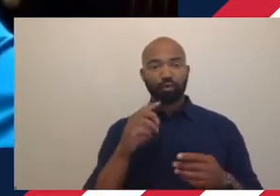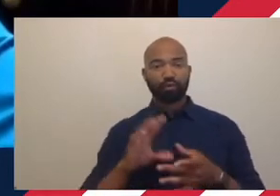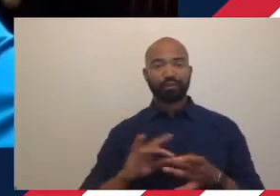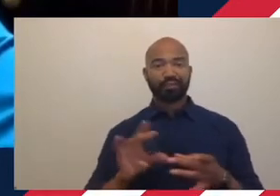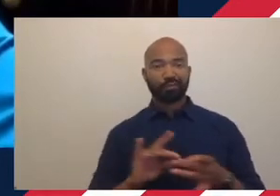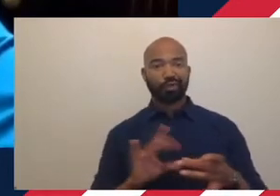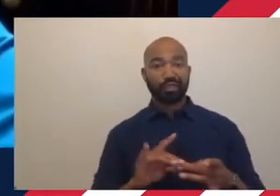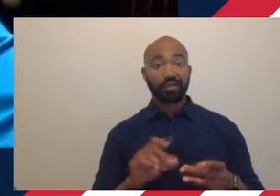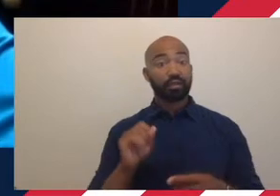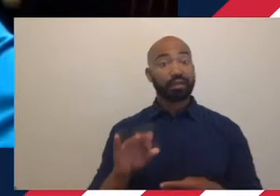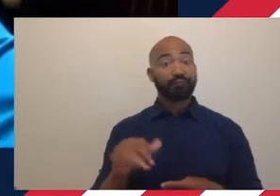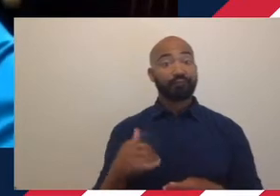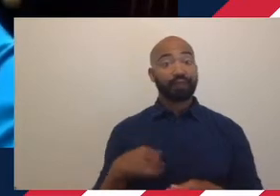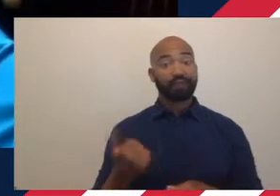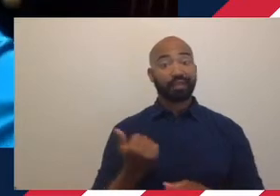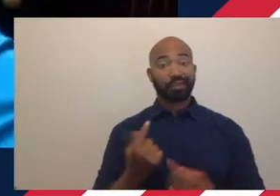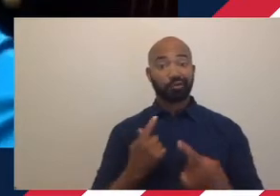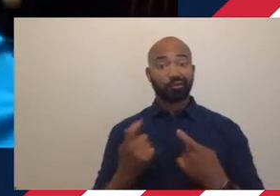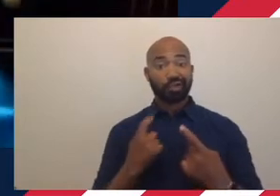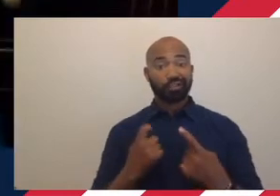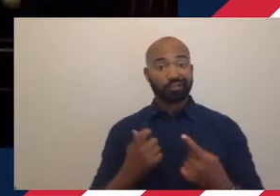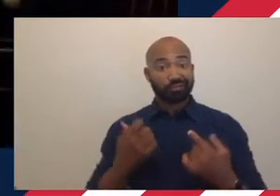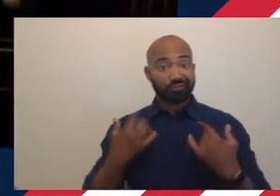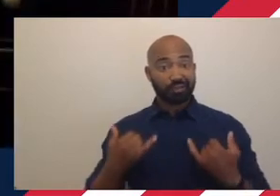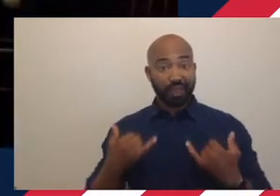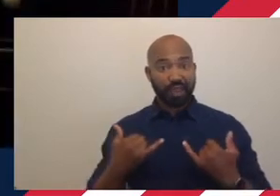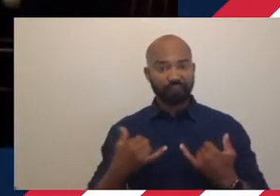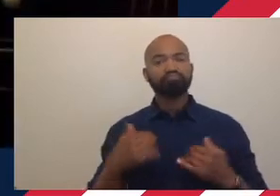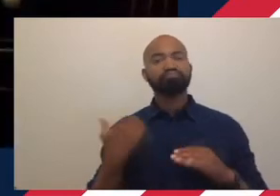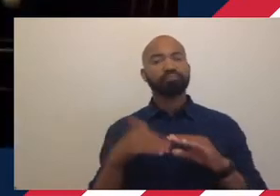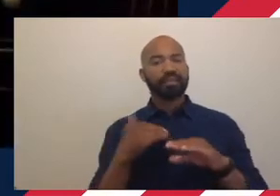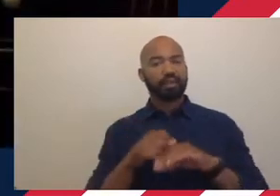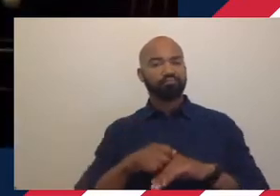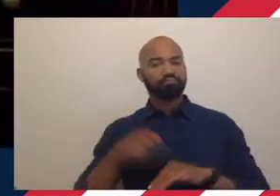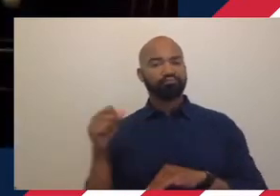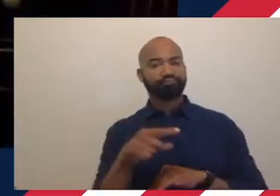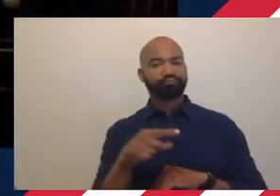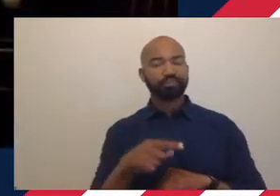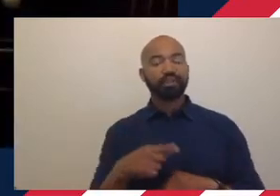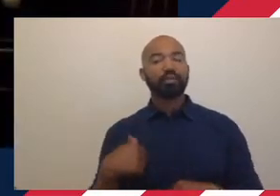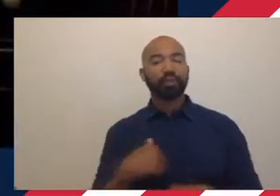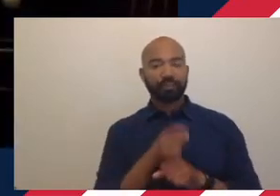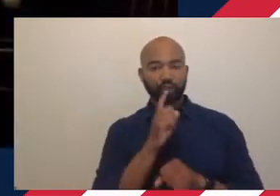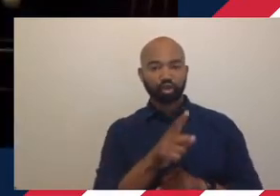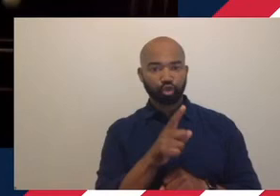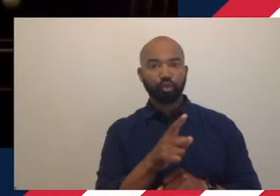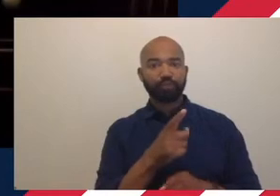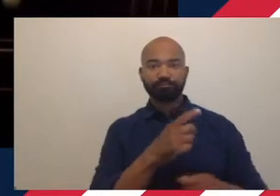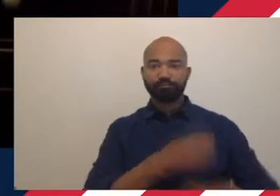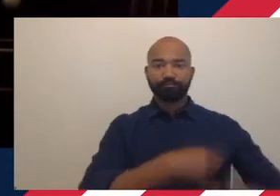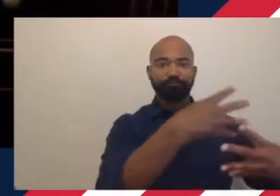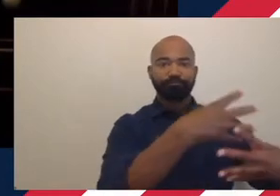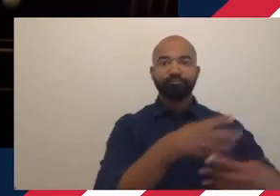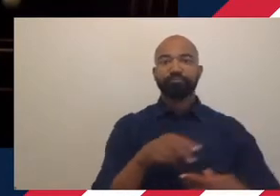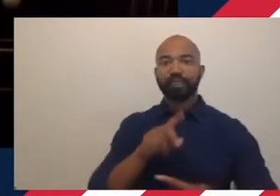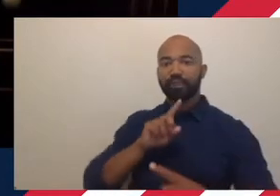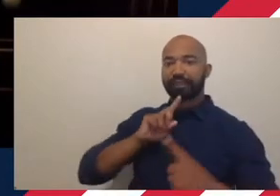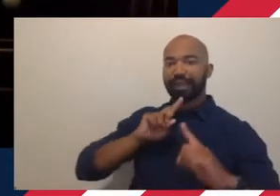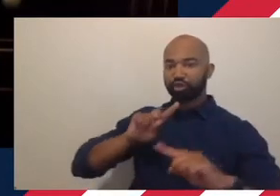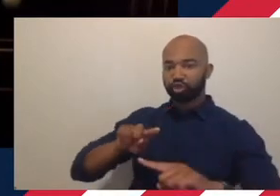from anyone joining us today, you can send that via email. We will make sure that we provide answers for